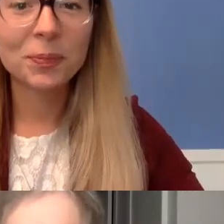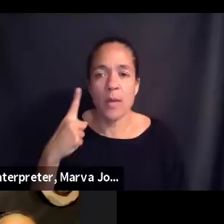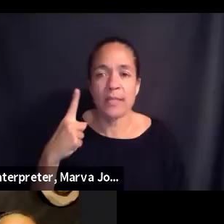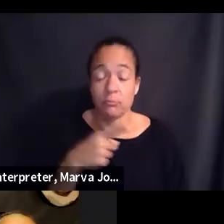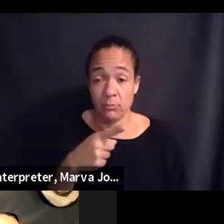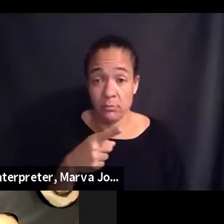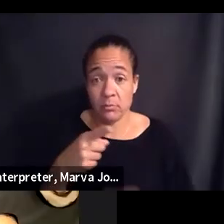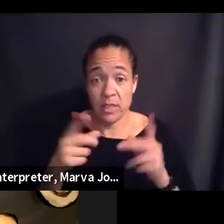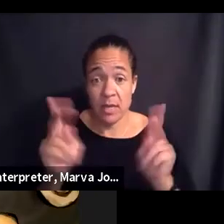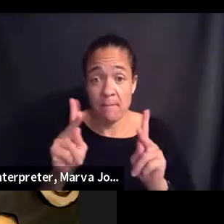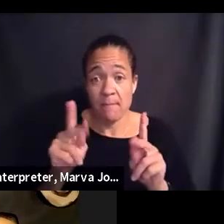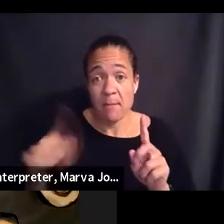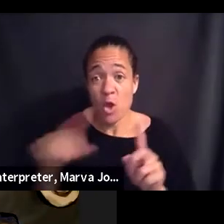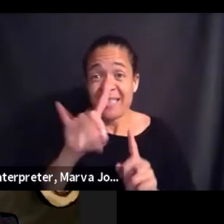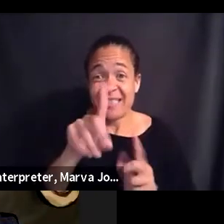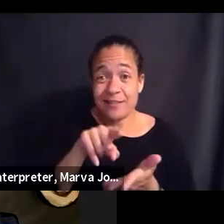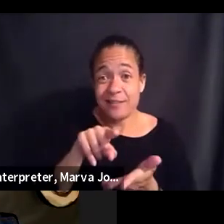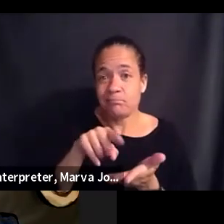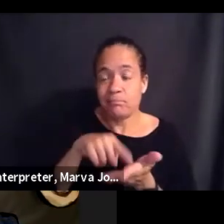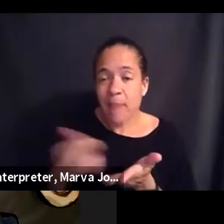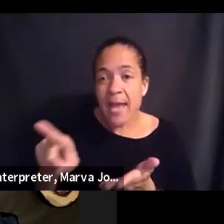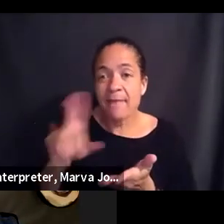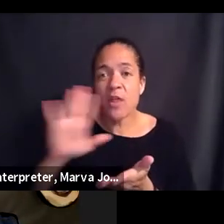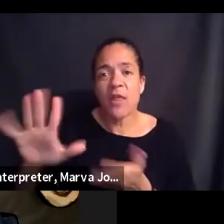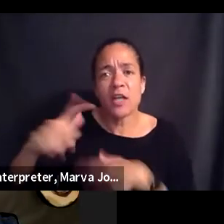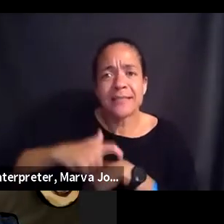residents compensated in any way for their time?